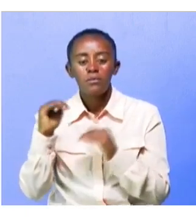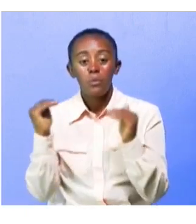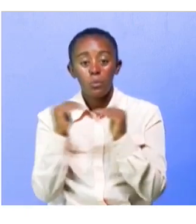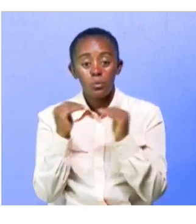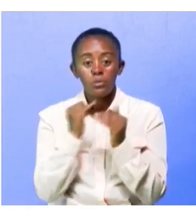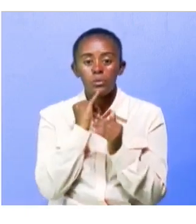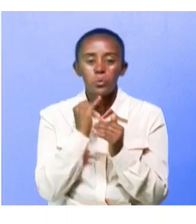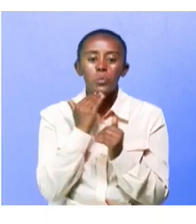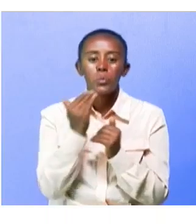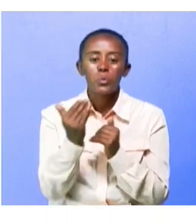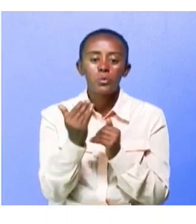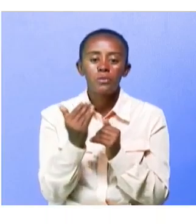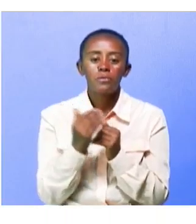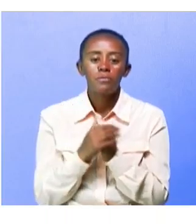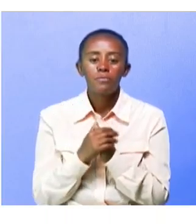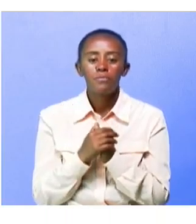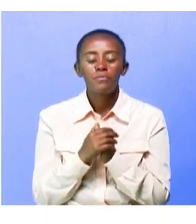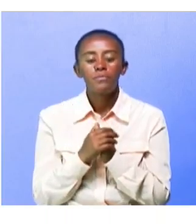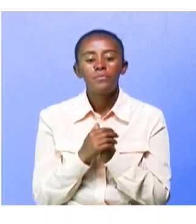is good